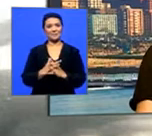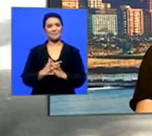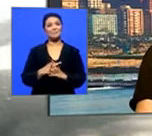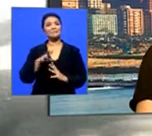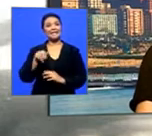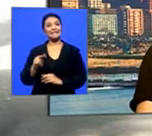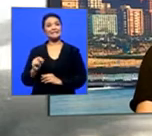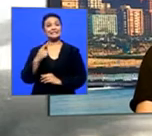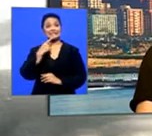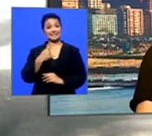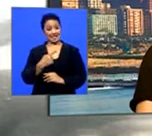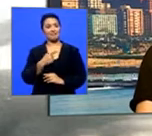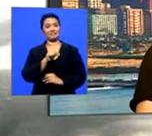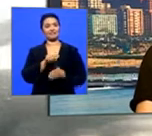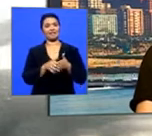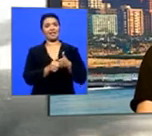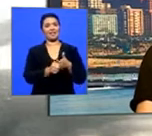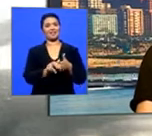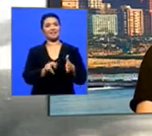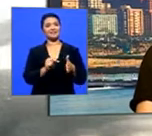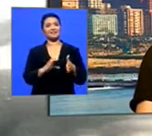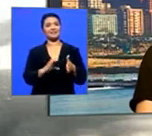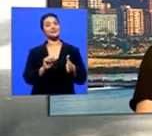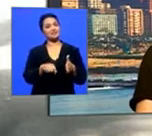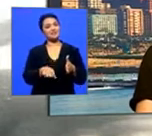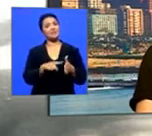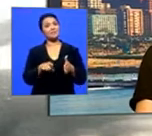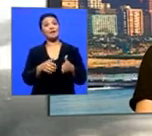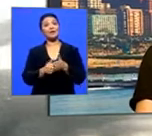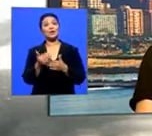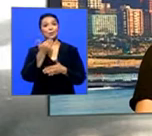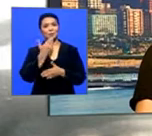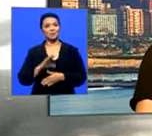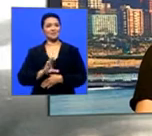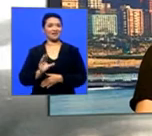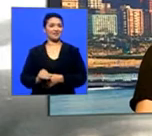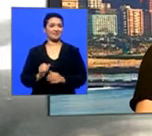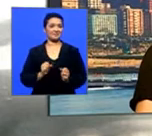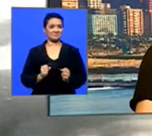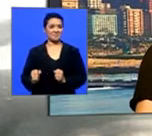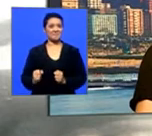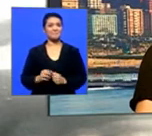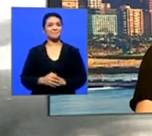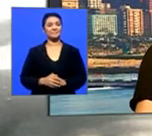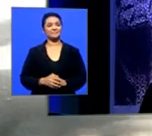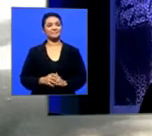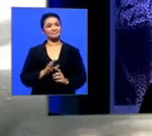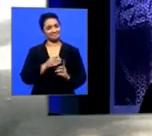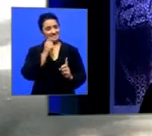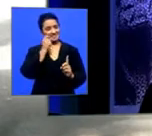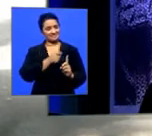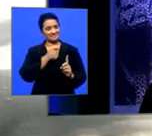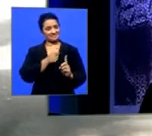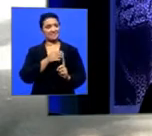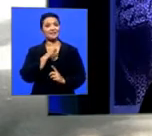ANC says he's the leader of the ANC, but he was the leader of South Africa, and that was very unique to him. All right, lovely stuff. That's